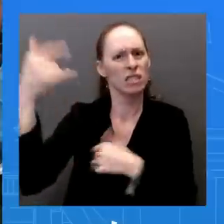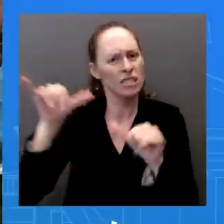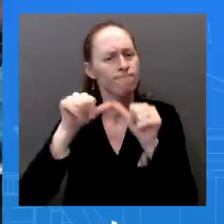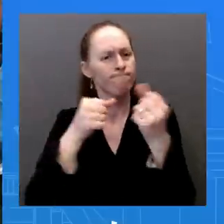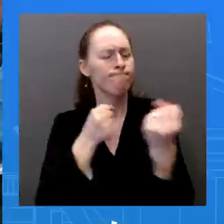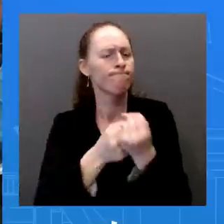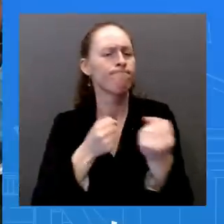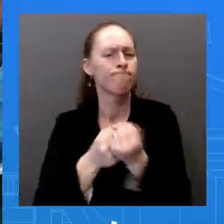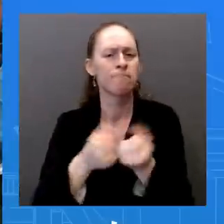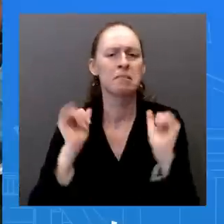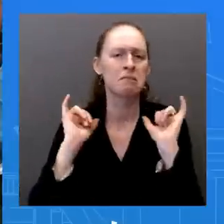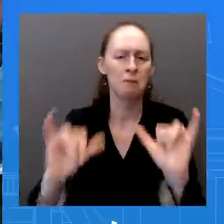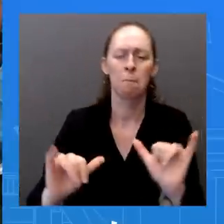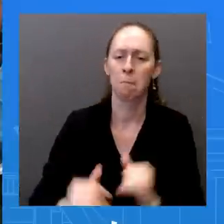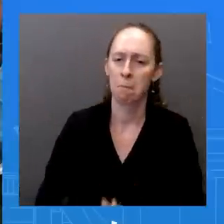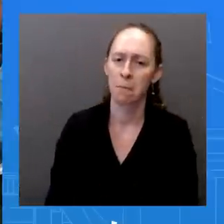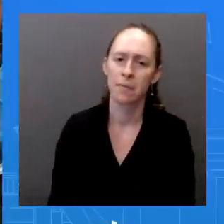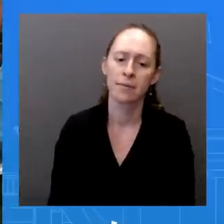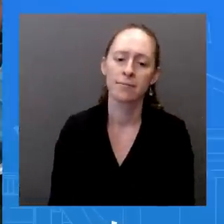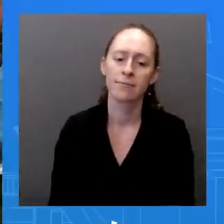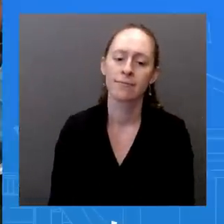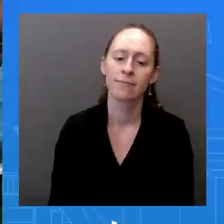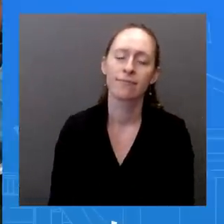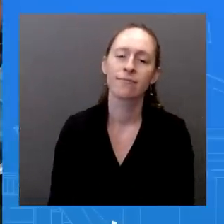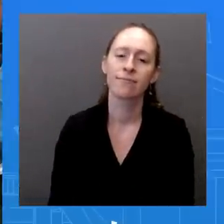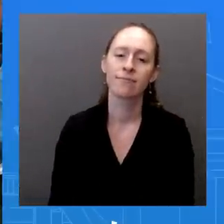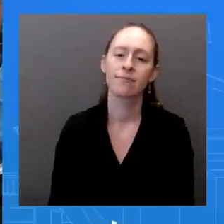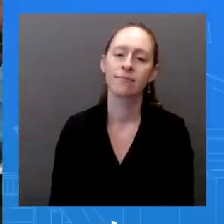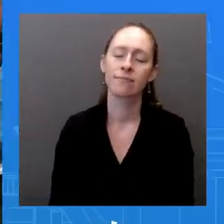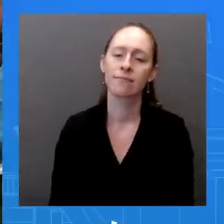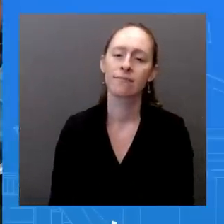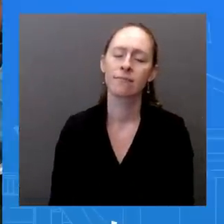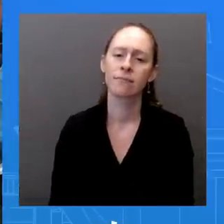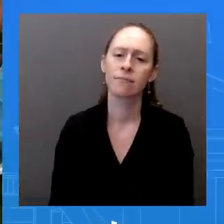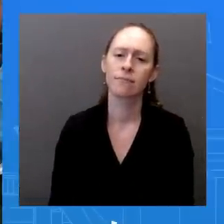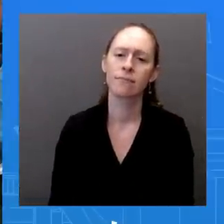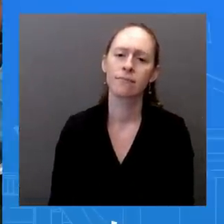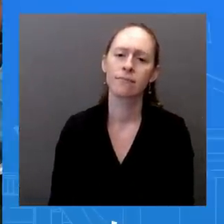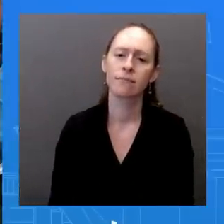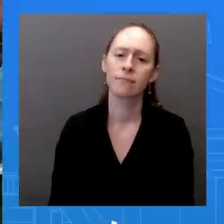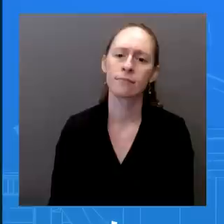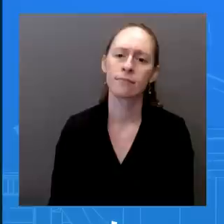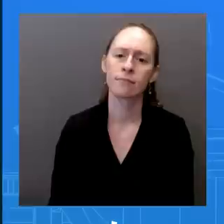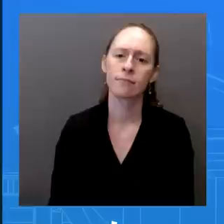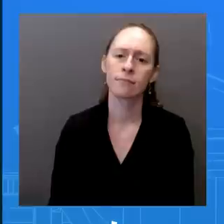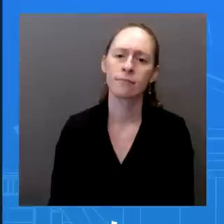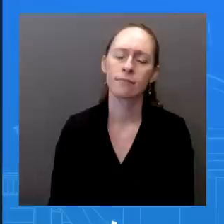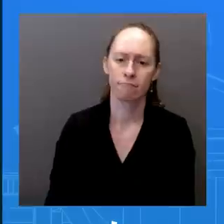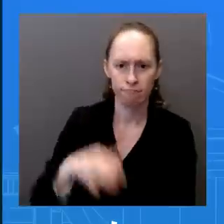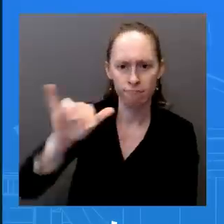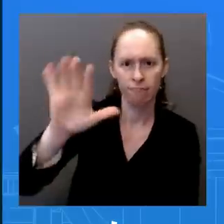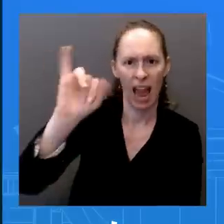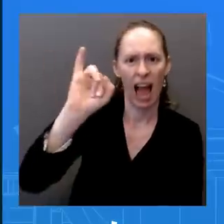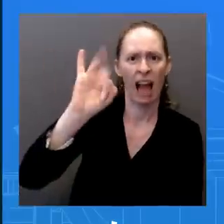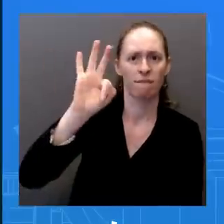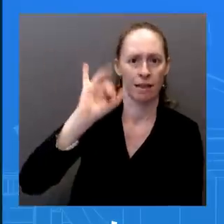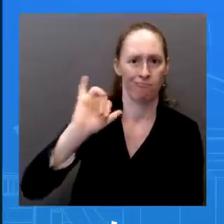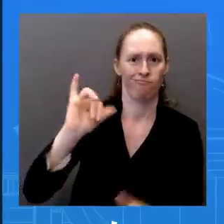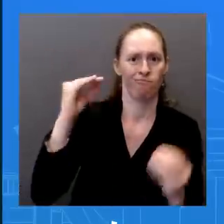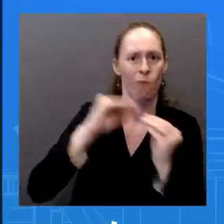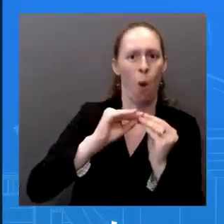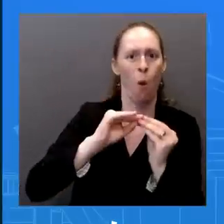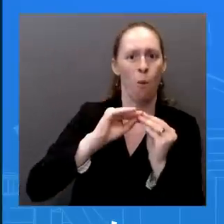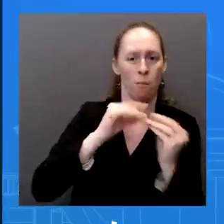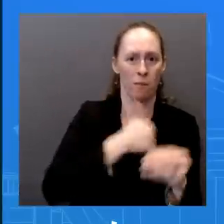that change your assessment of how long Ukraine can withstand those Russian assaults? You know, our basic assessment at this